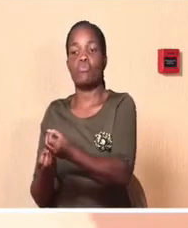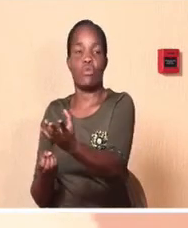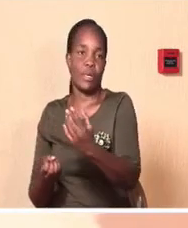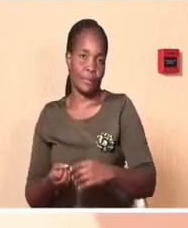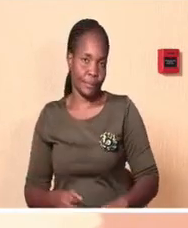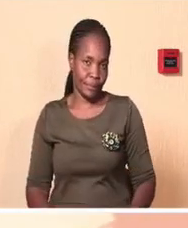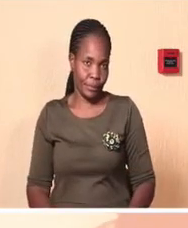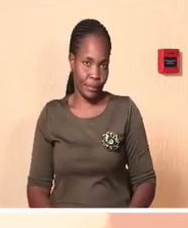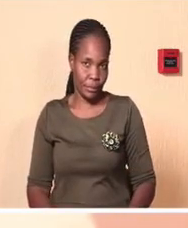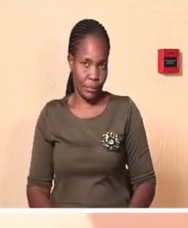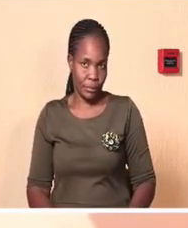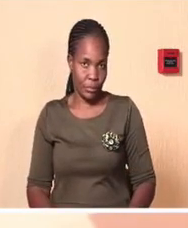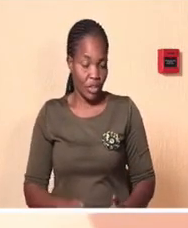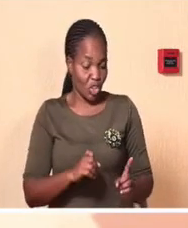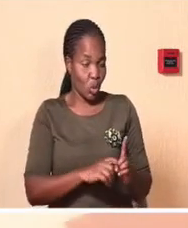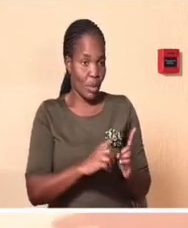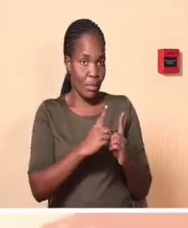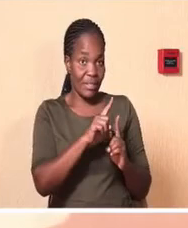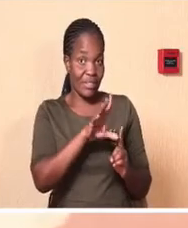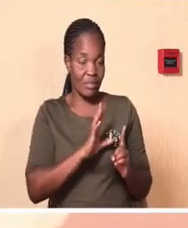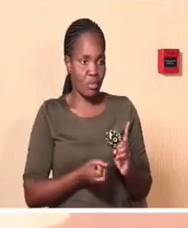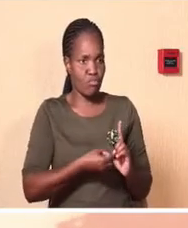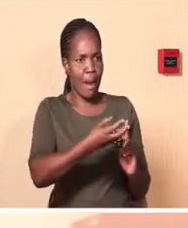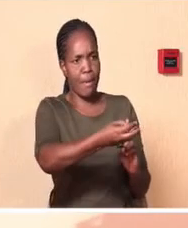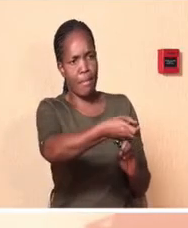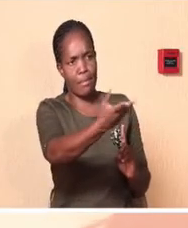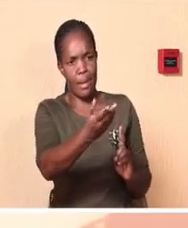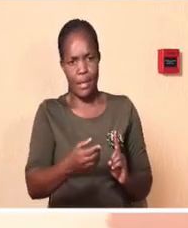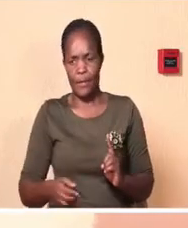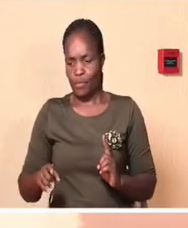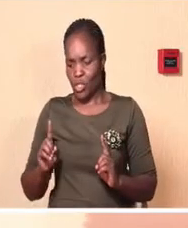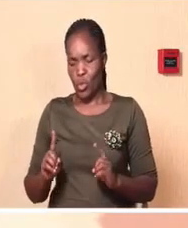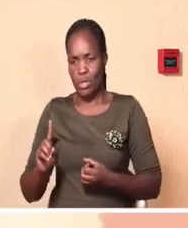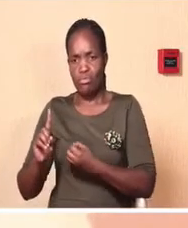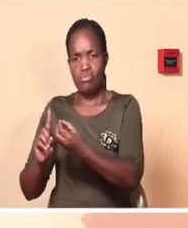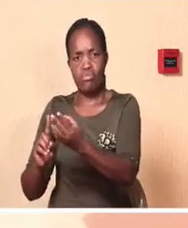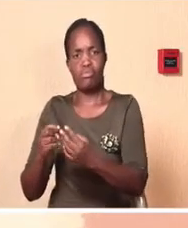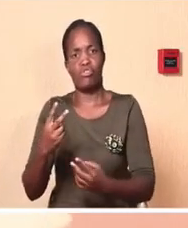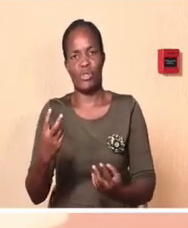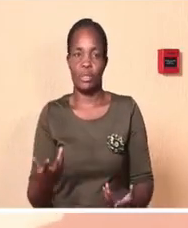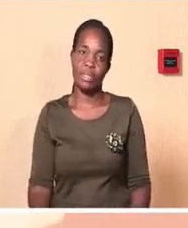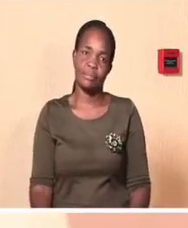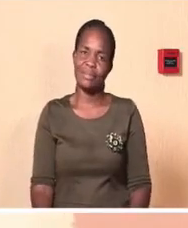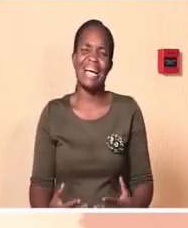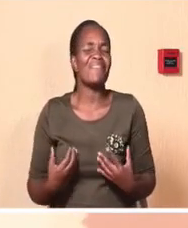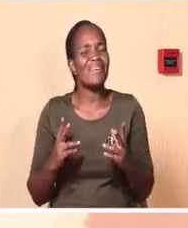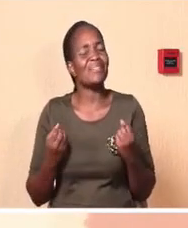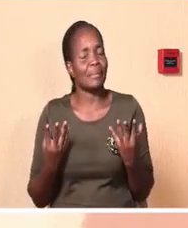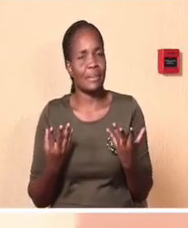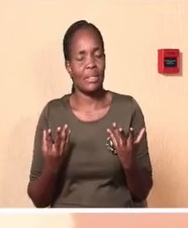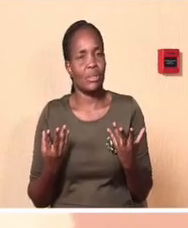50. I infect all of them. The 2 infect about 20 each. So already we are talking